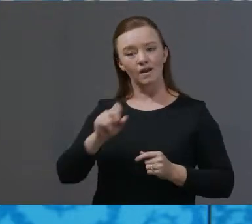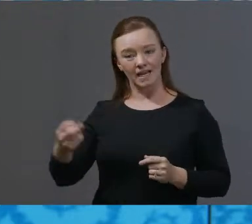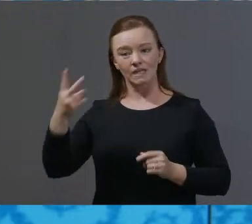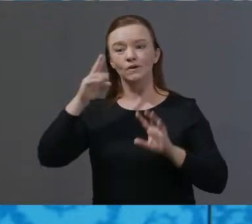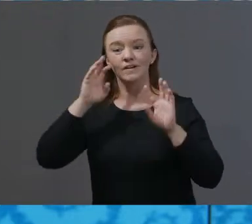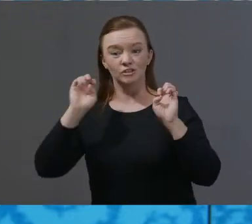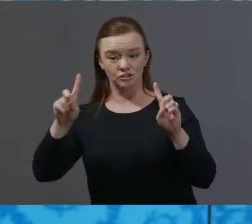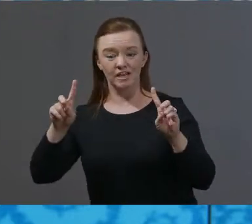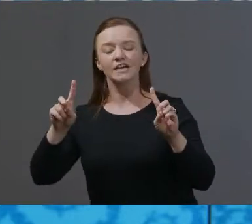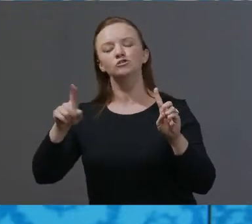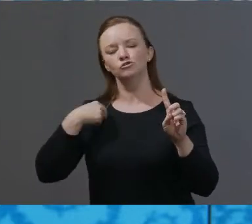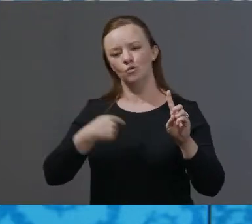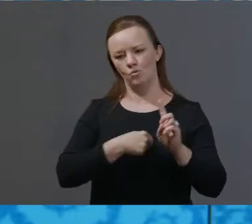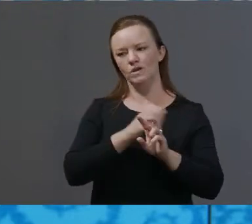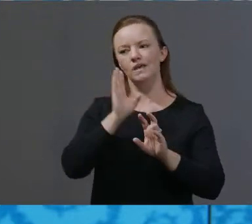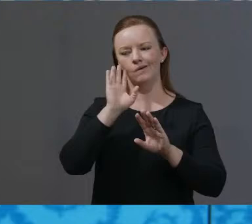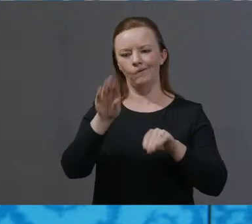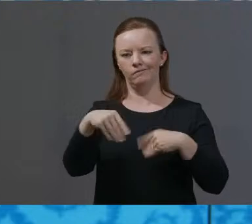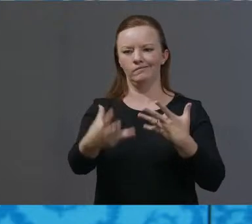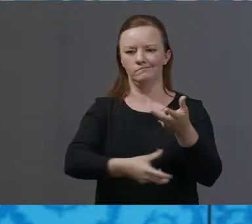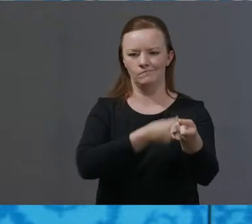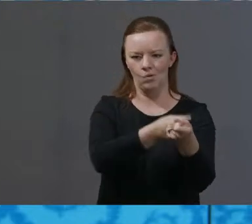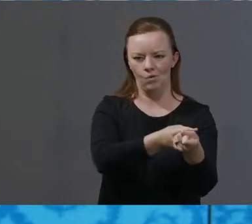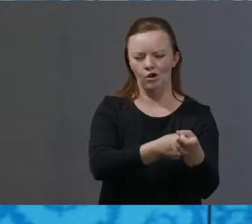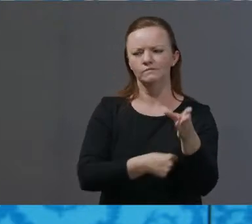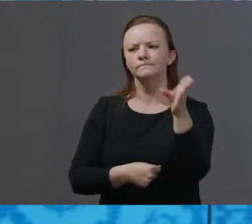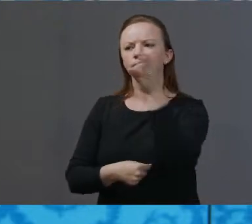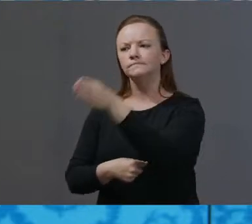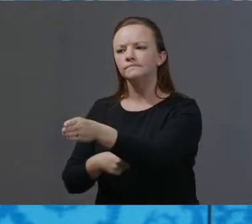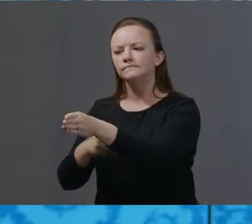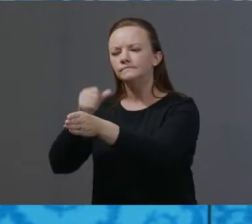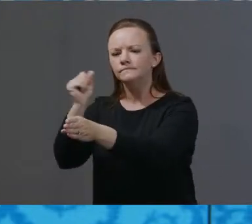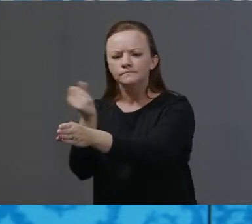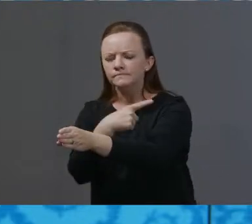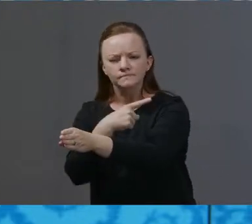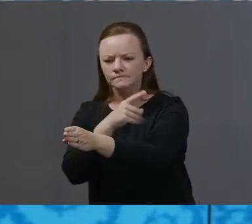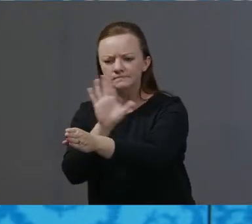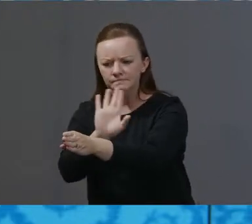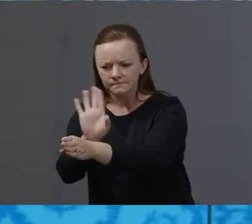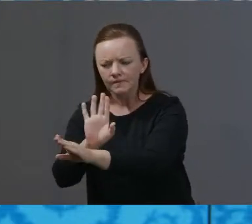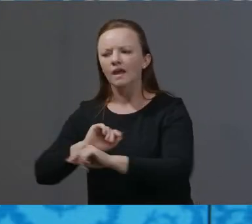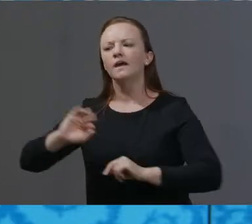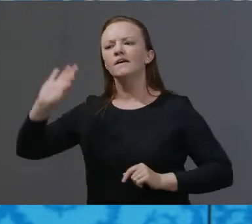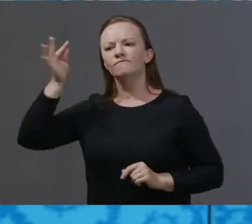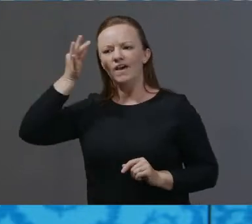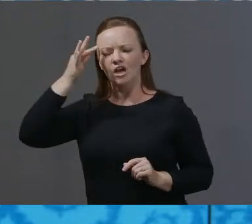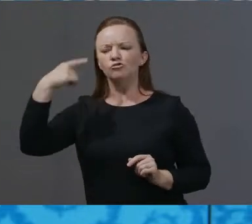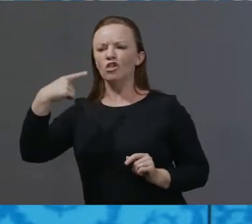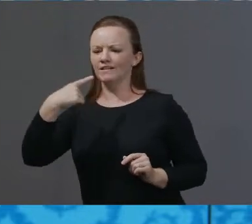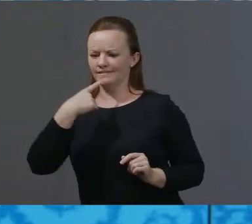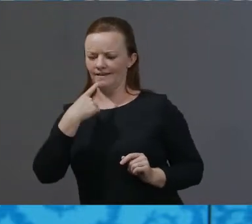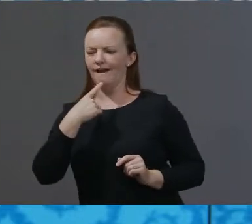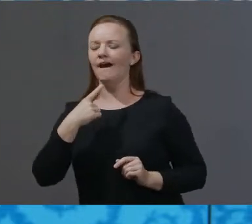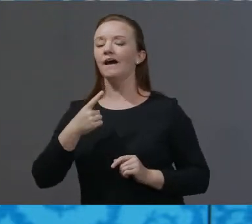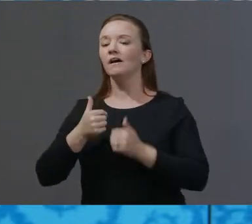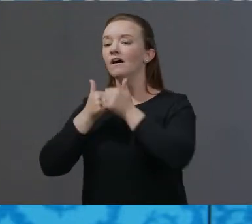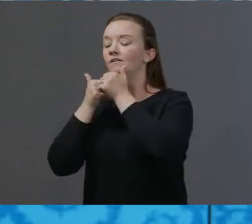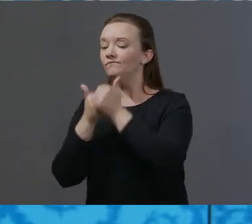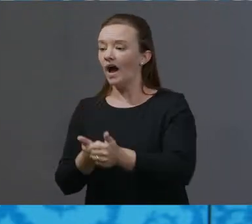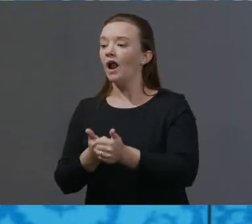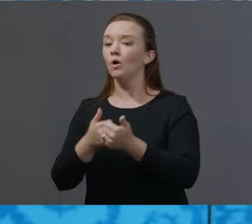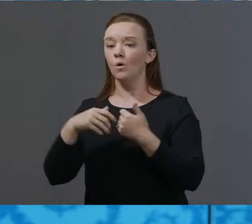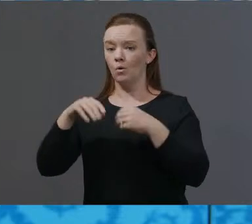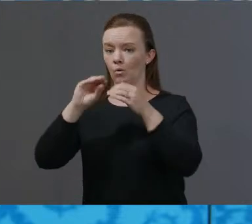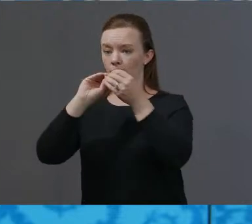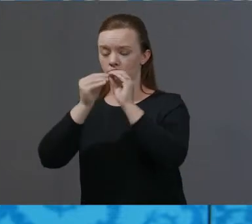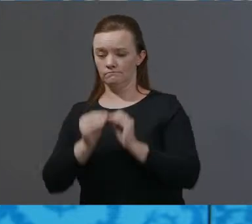education. The federal formula was to use the same formula that applied to the big cities. So why wasn't that formula used? It was left to